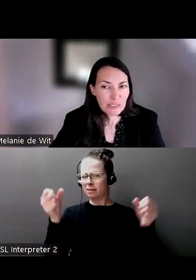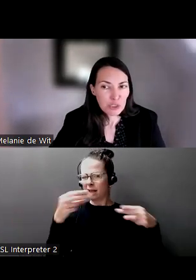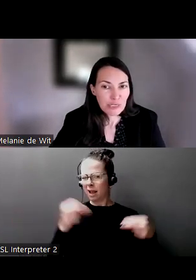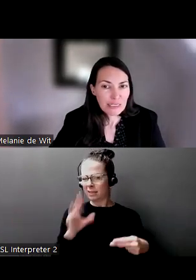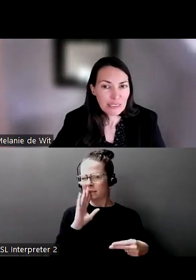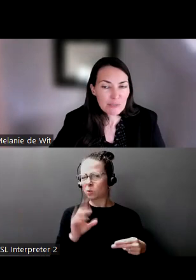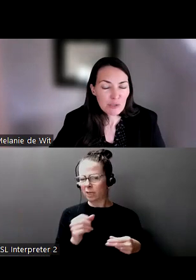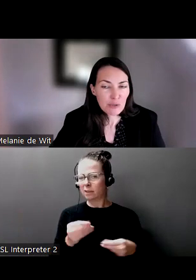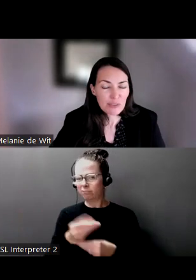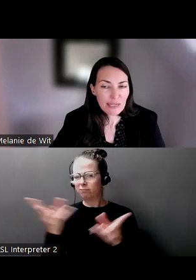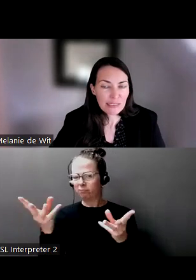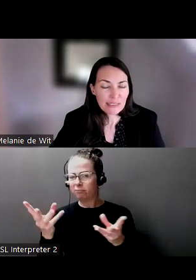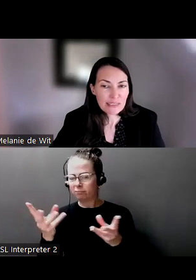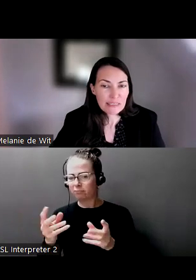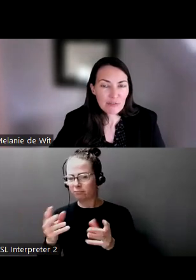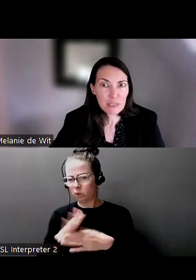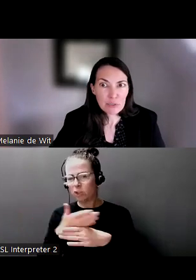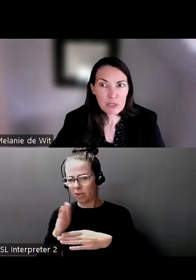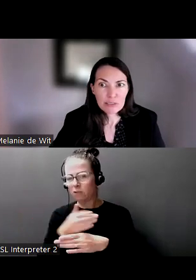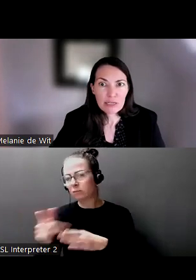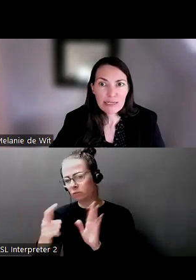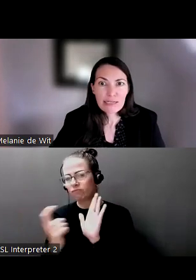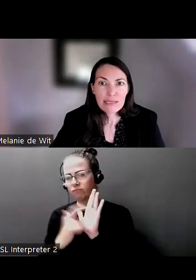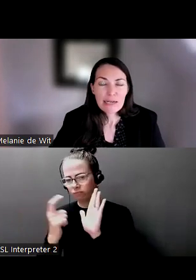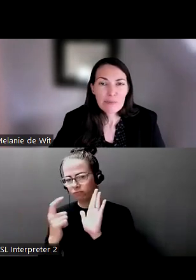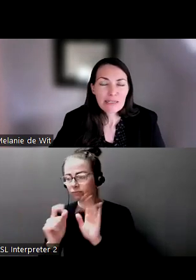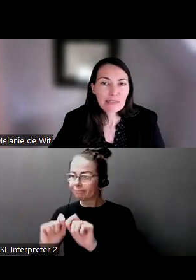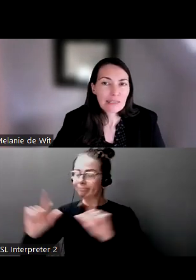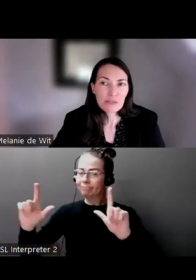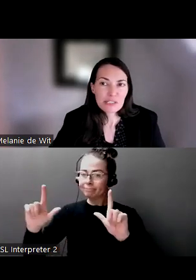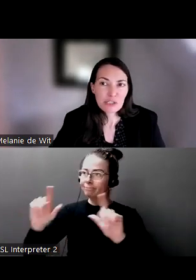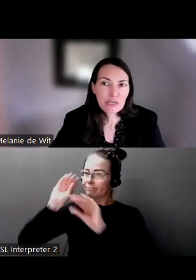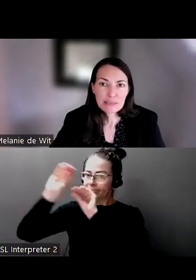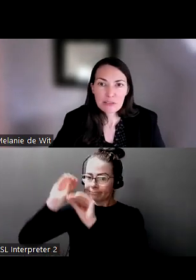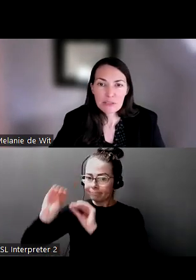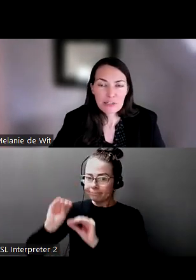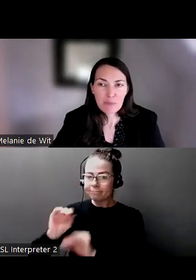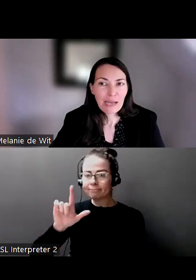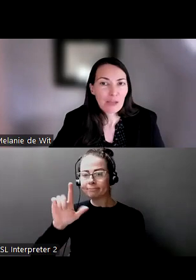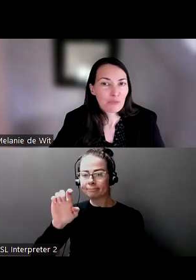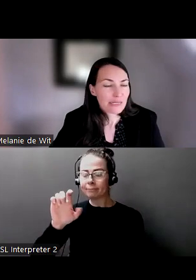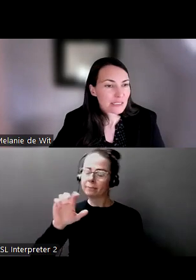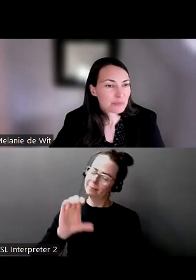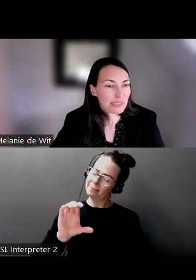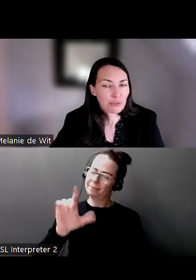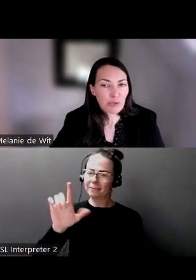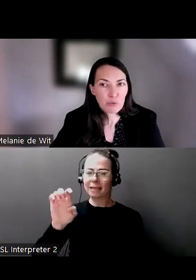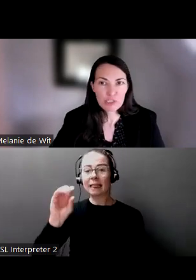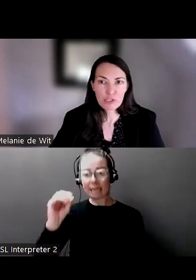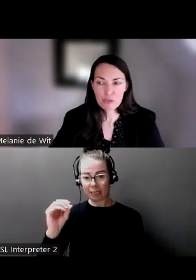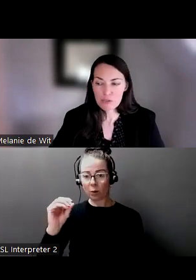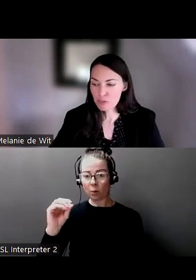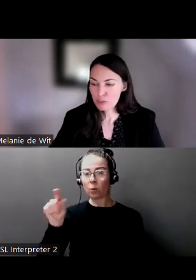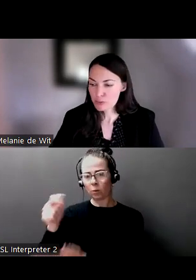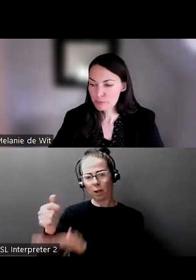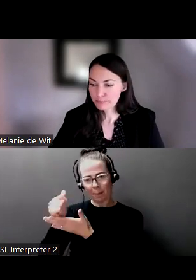by the ministry. That kit is available online. And Clio does a great little kind of pathway to complete your own, which